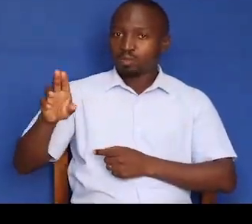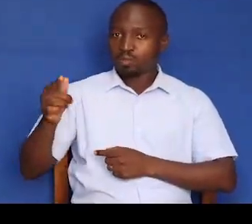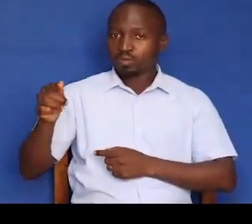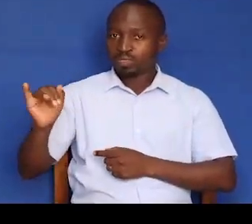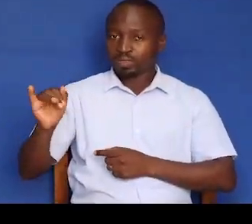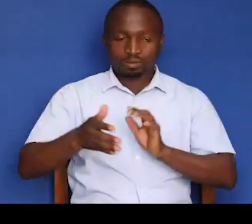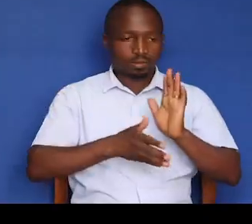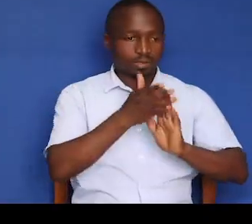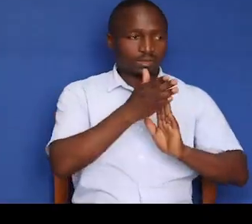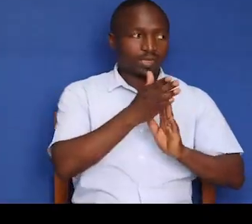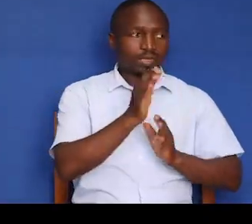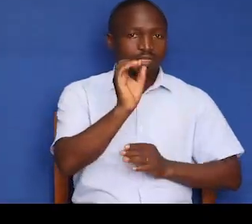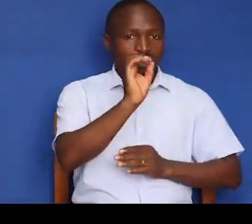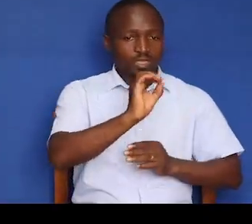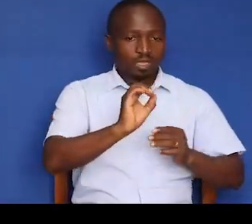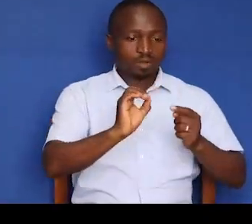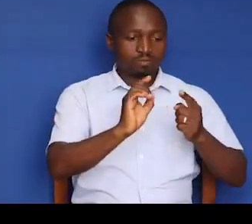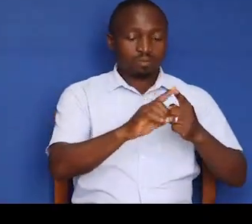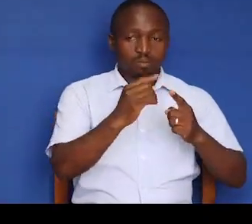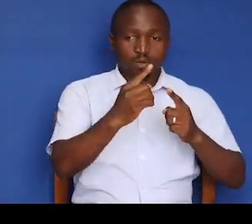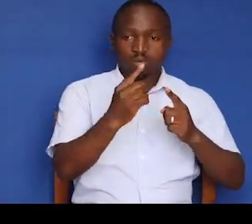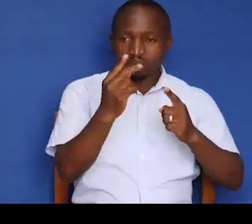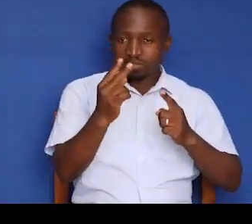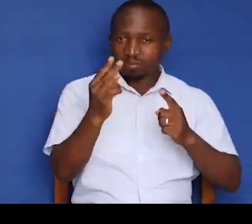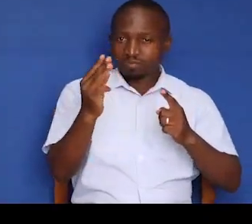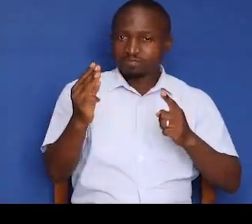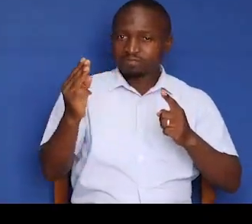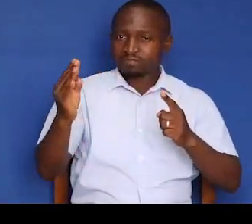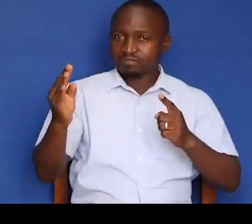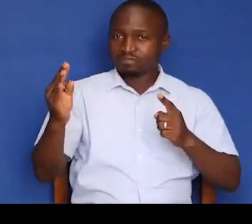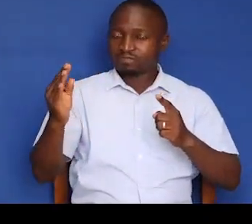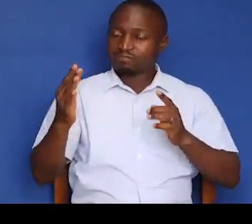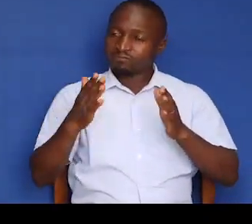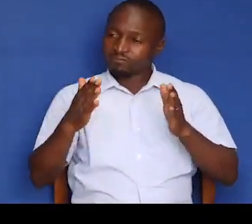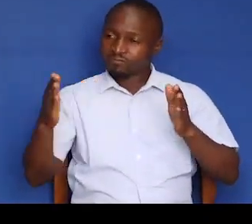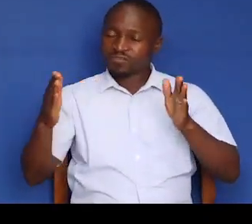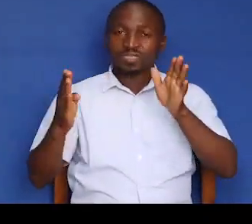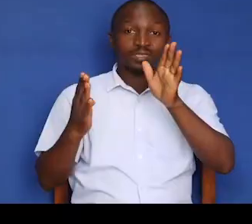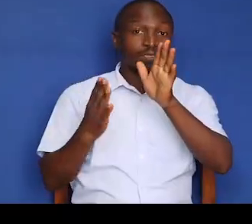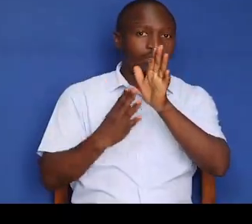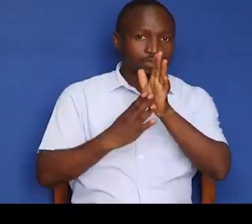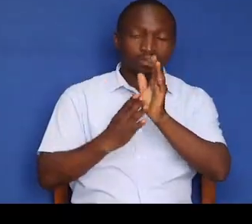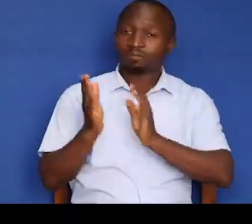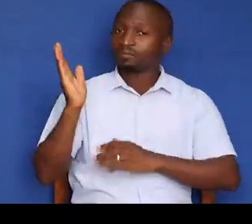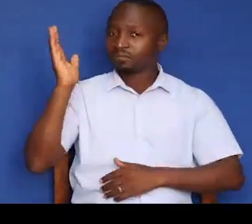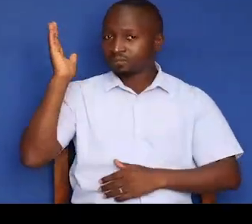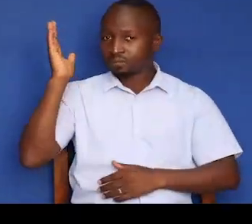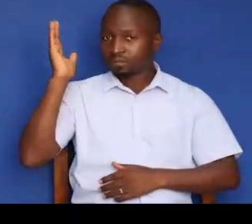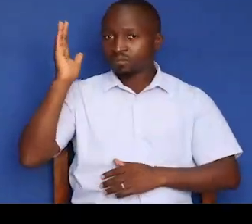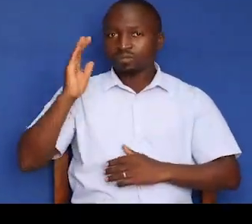1, 2, 3, 4, 5, up to 9.